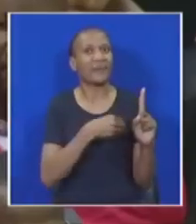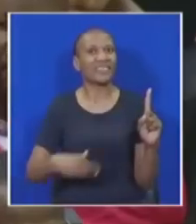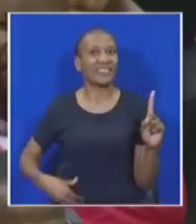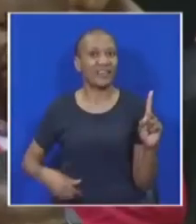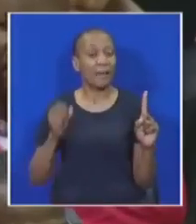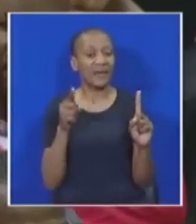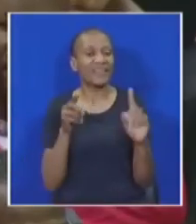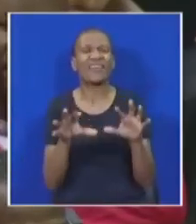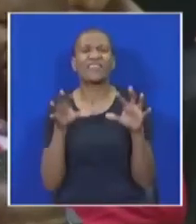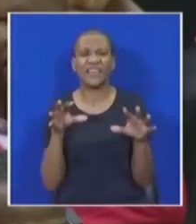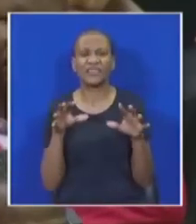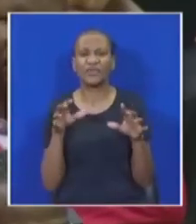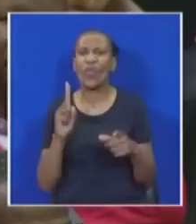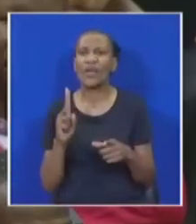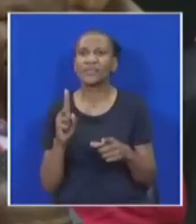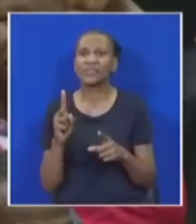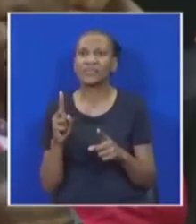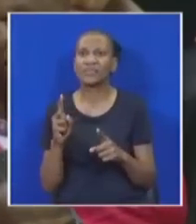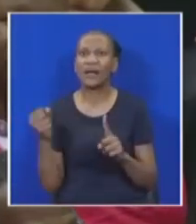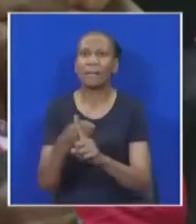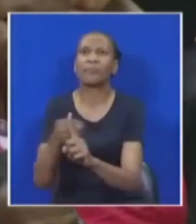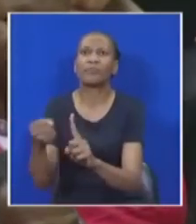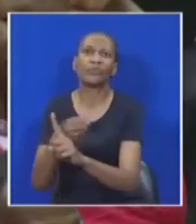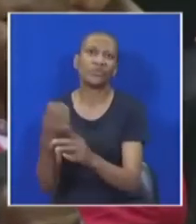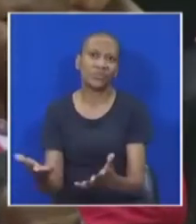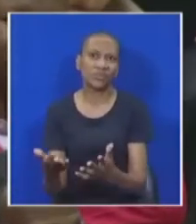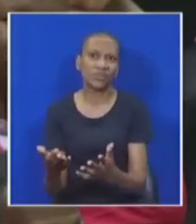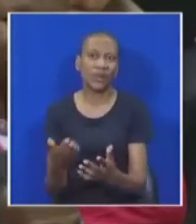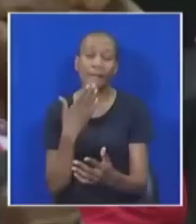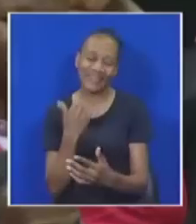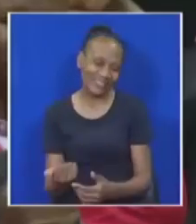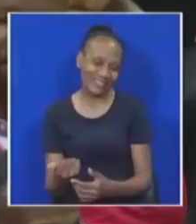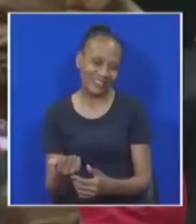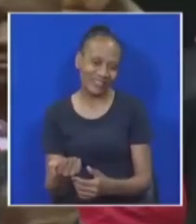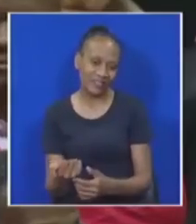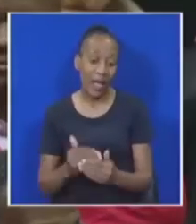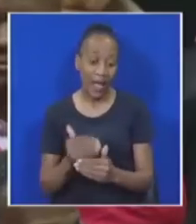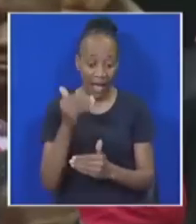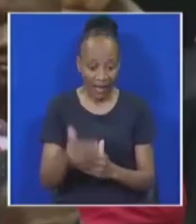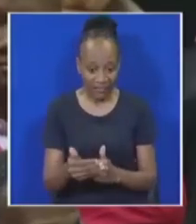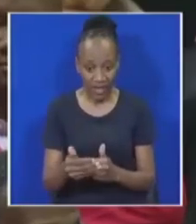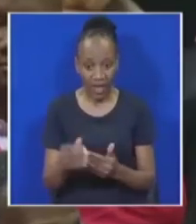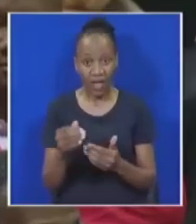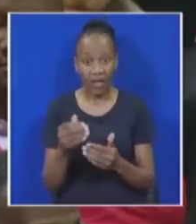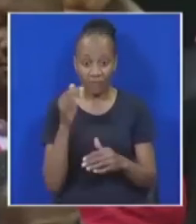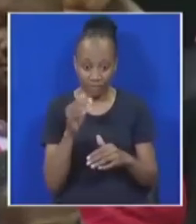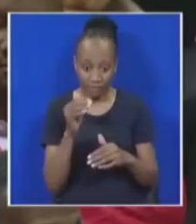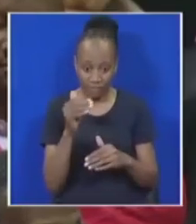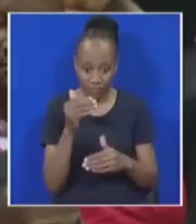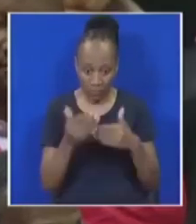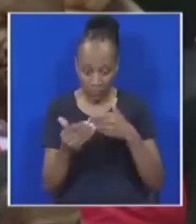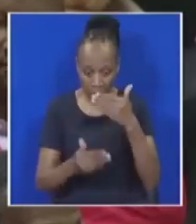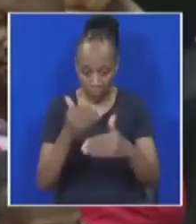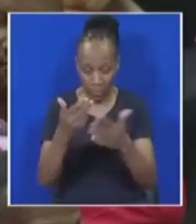of victimization, can we agree that at the end of this process, we're going to utilize a secret ballot so